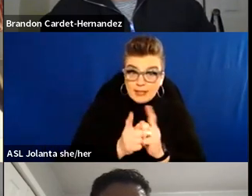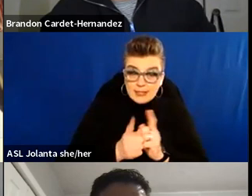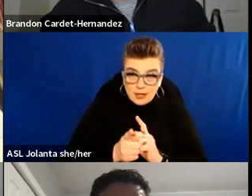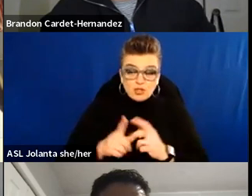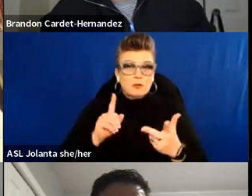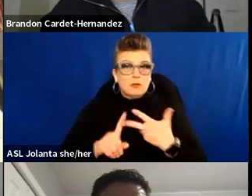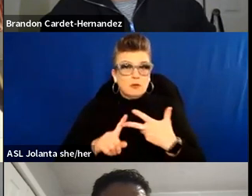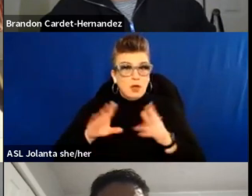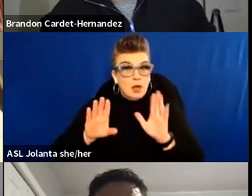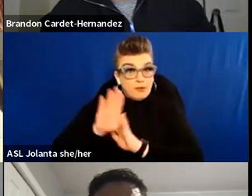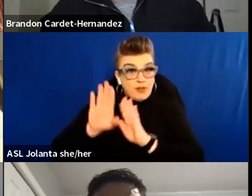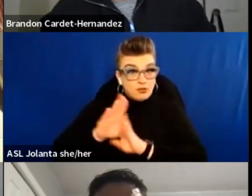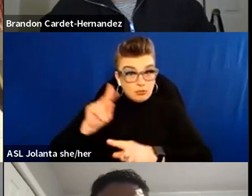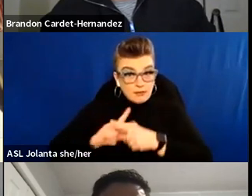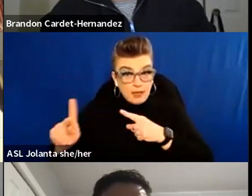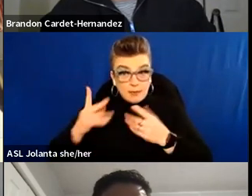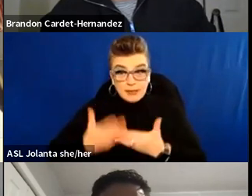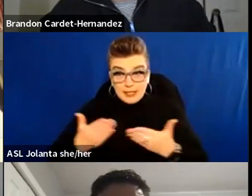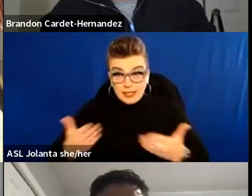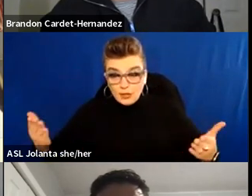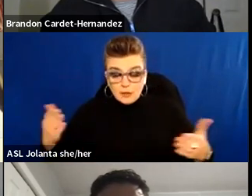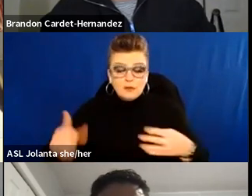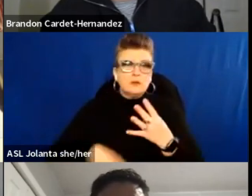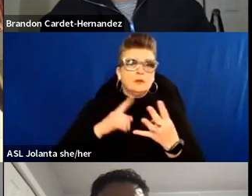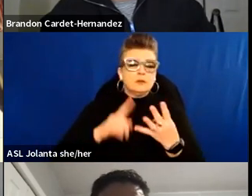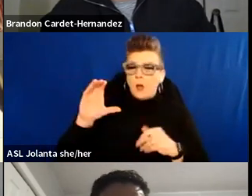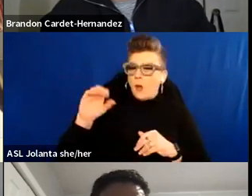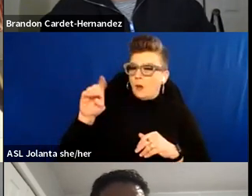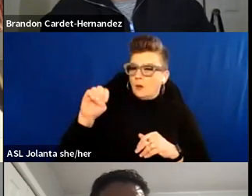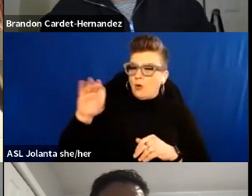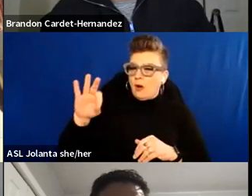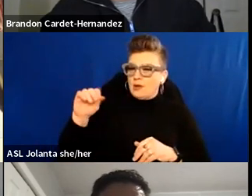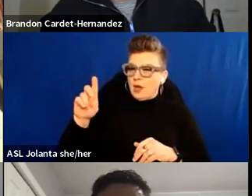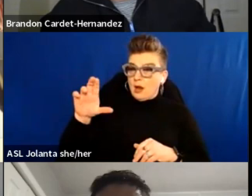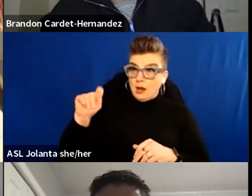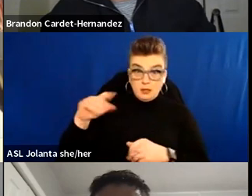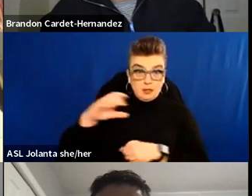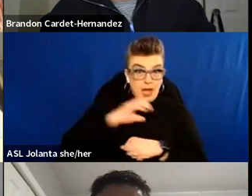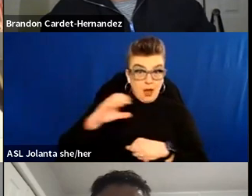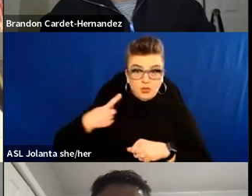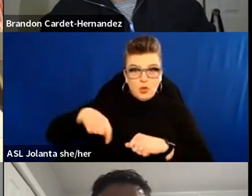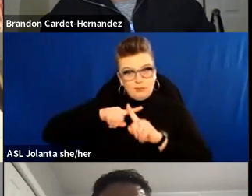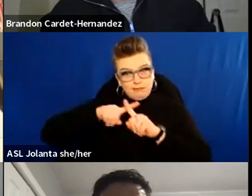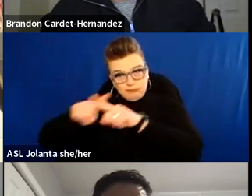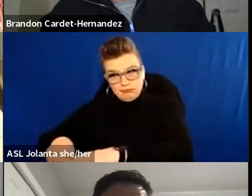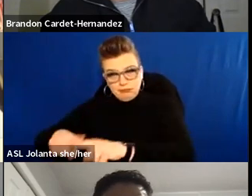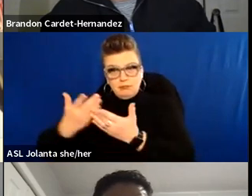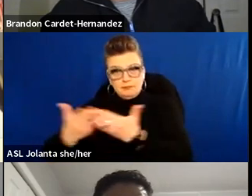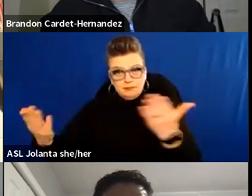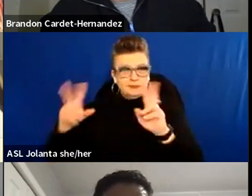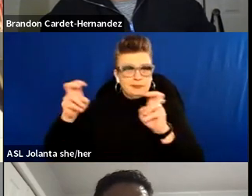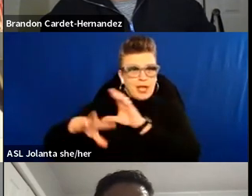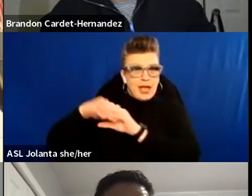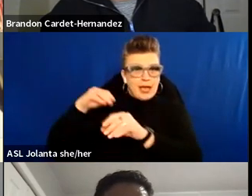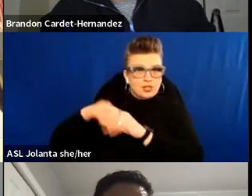materials and our codaconic advisory councils who we rely on real heavily is our main external partners who's a